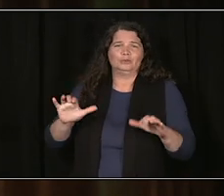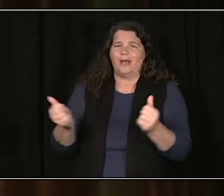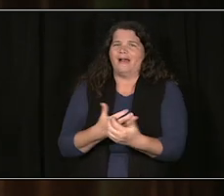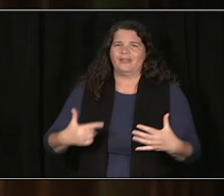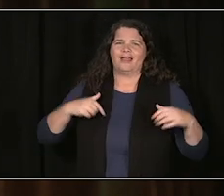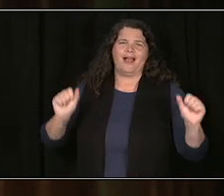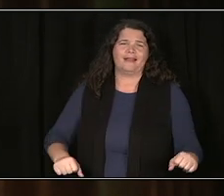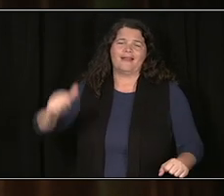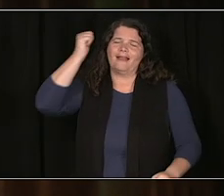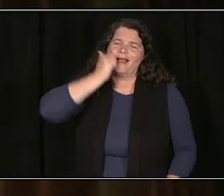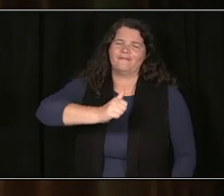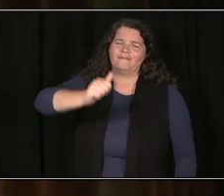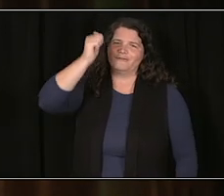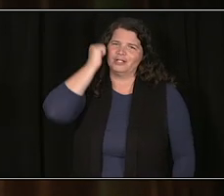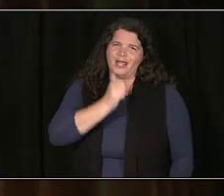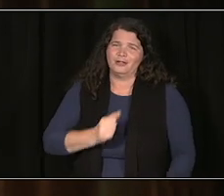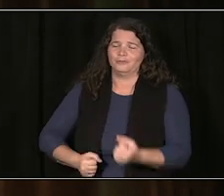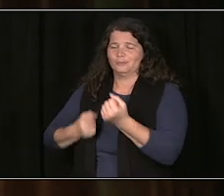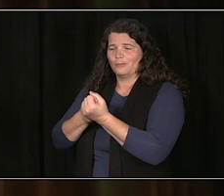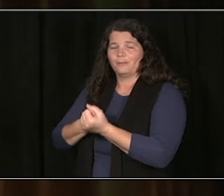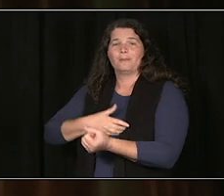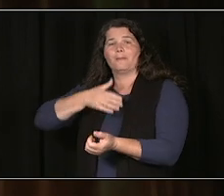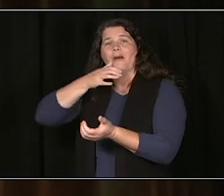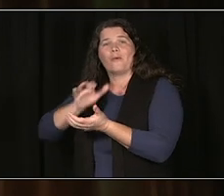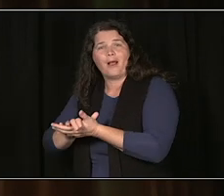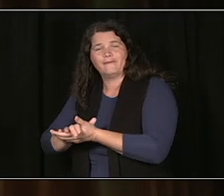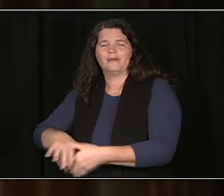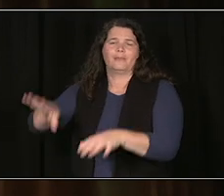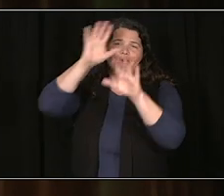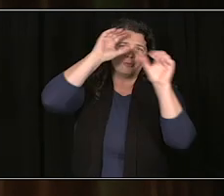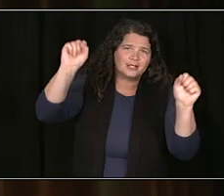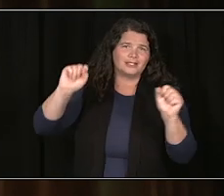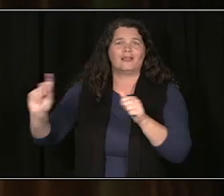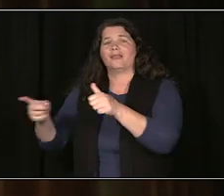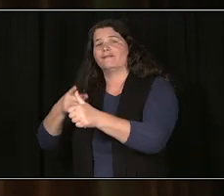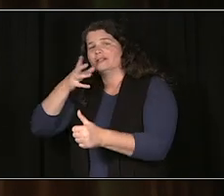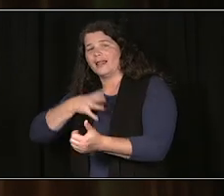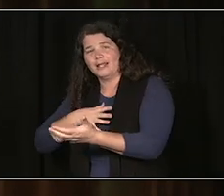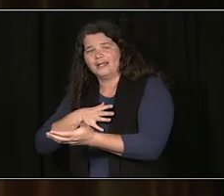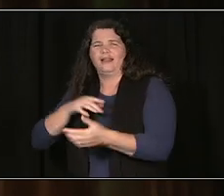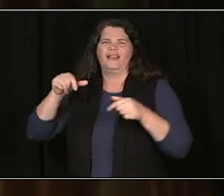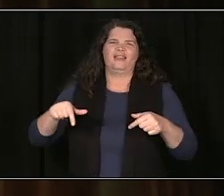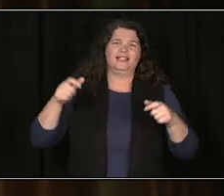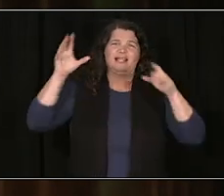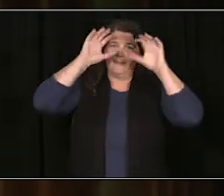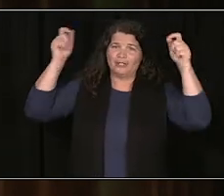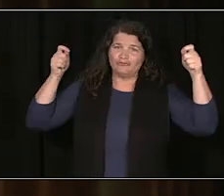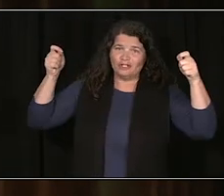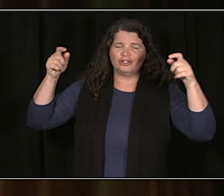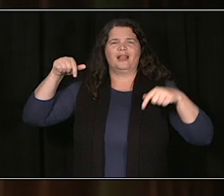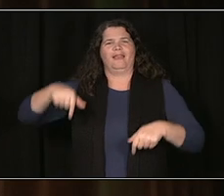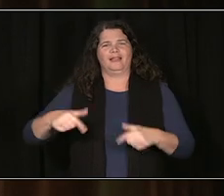each and every day on behalf of my wife, the president, the first lady, this administration, and this country, and